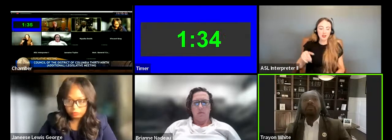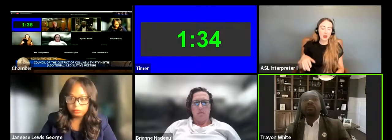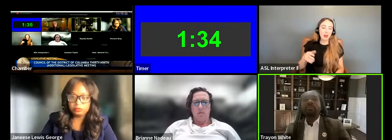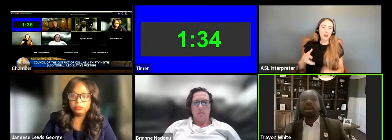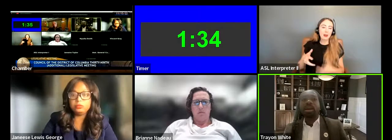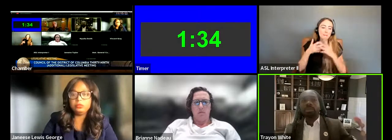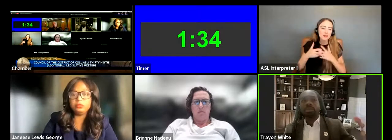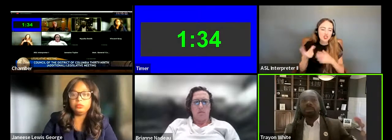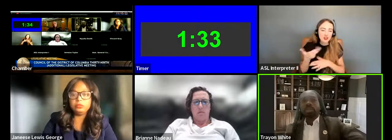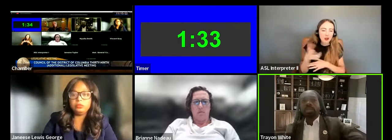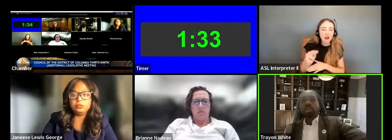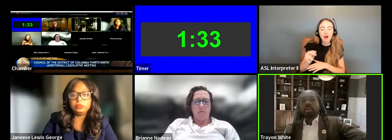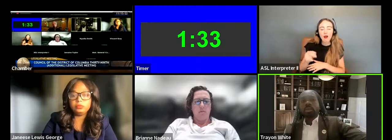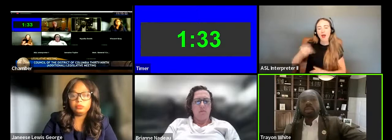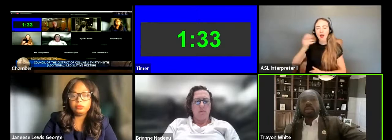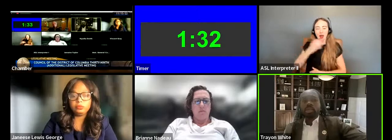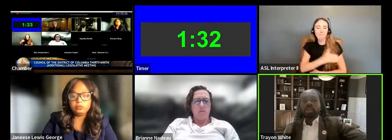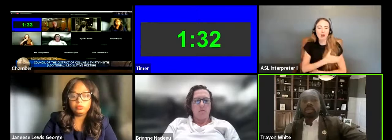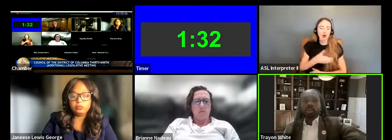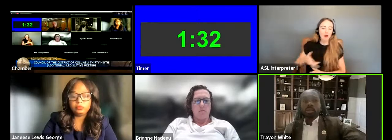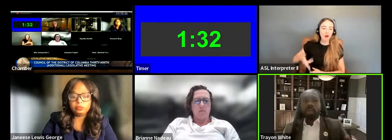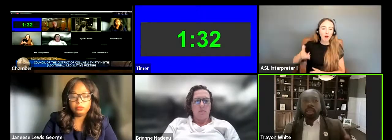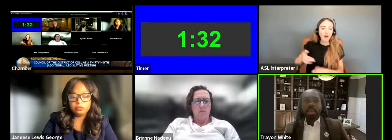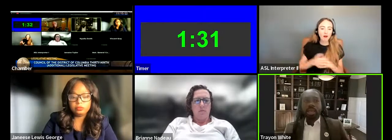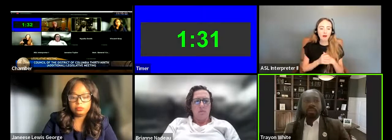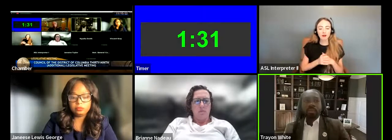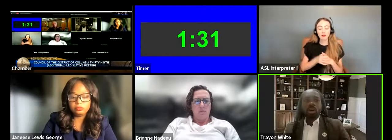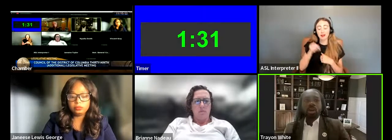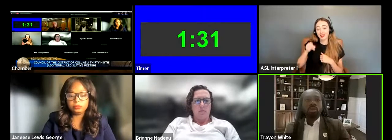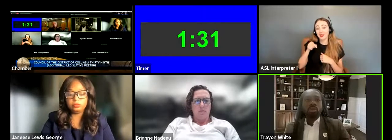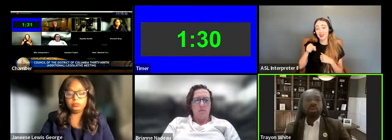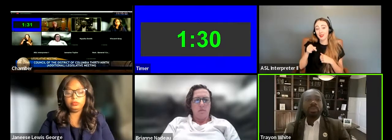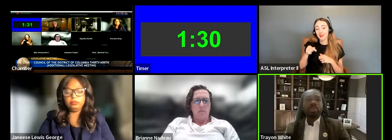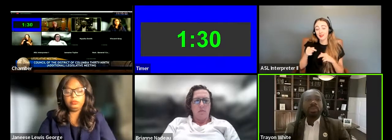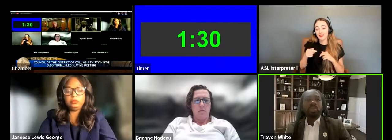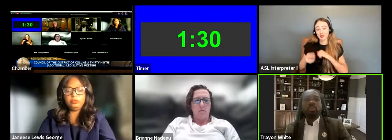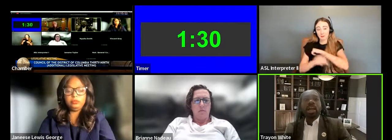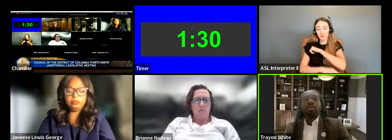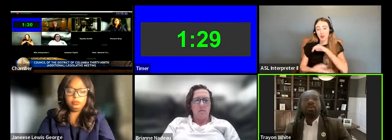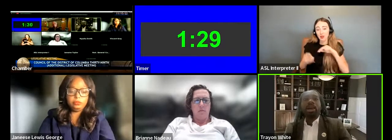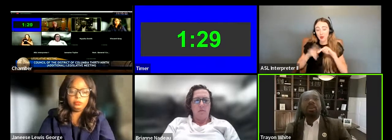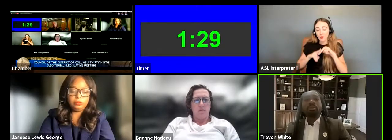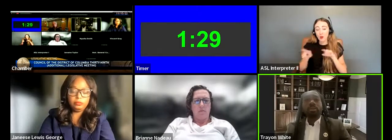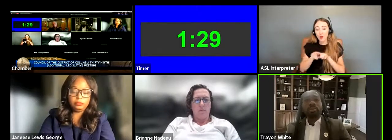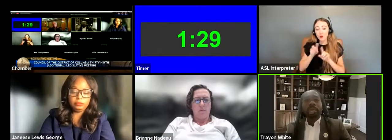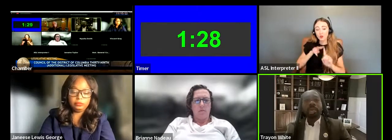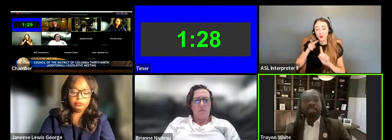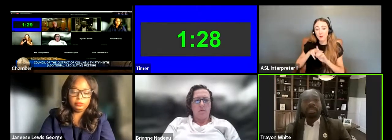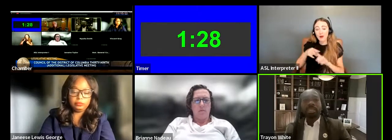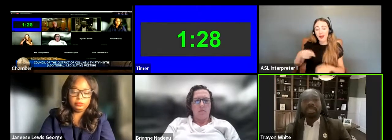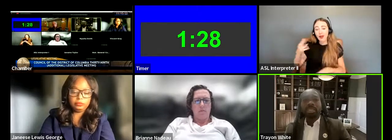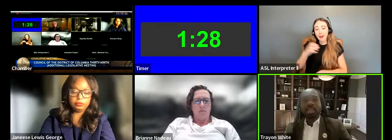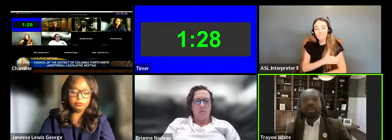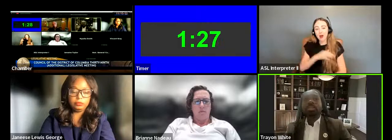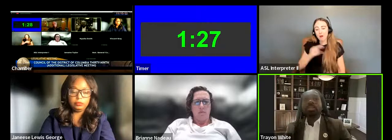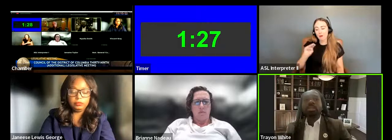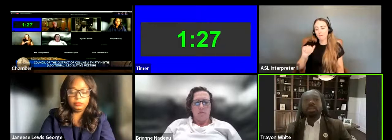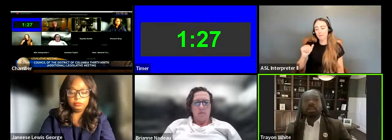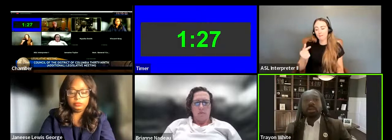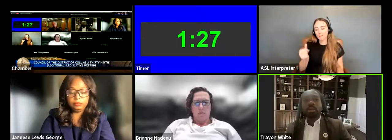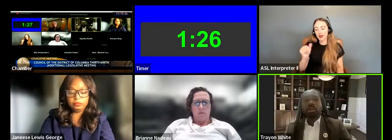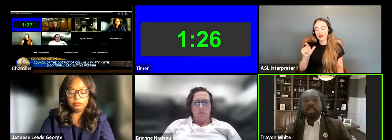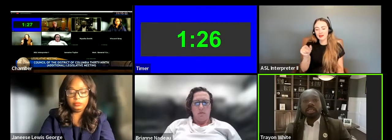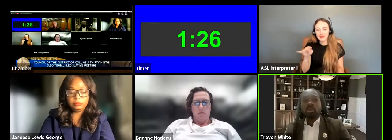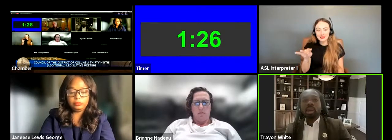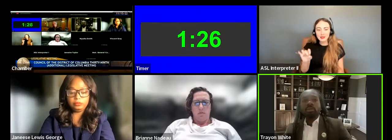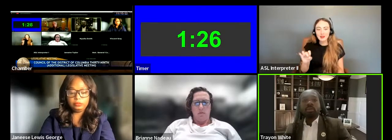and high-powered firearms. The penalty enhancement would also apply to the use for high-powered magazines, extended clips,